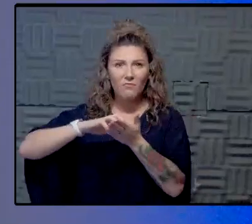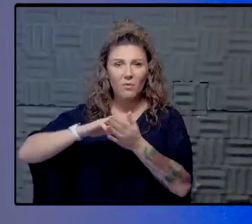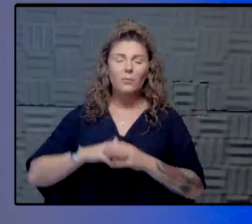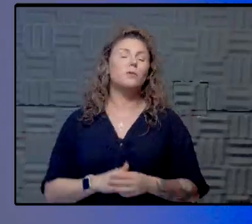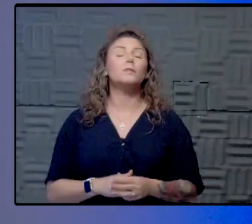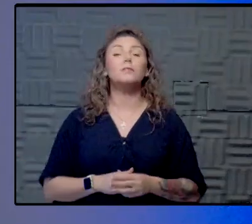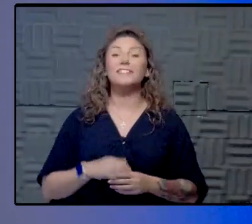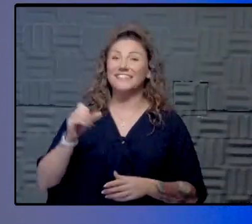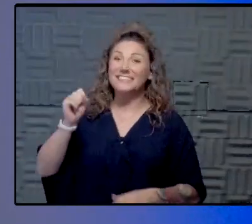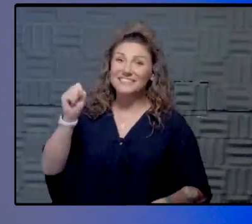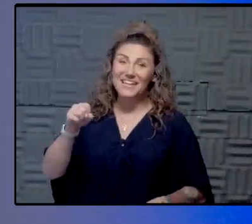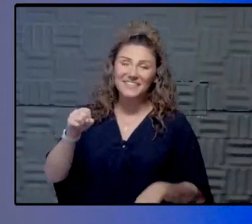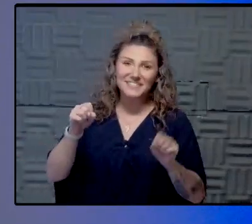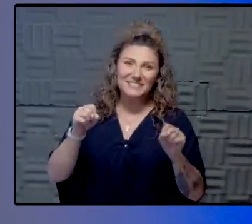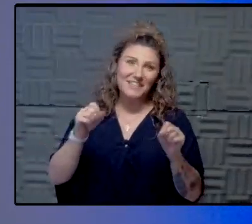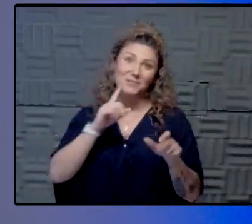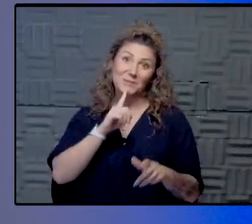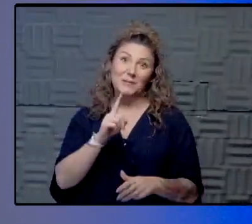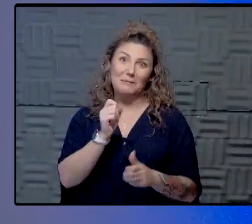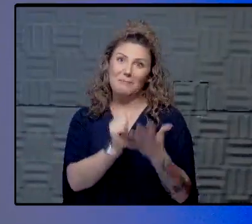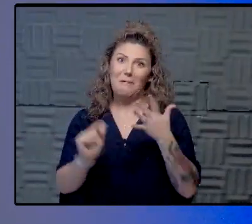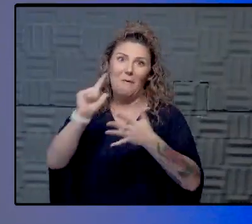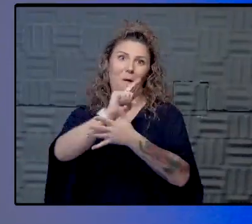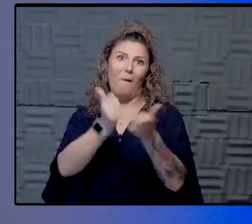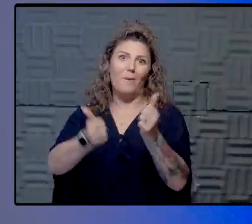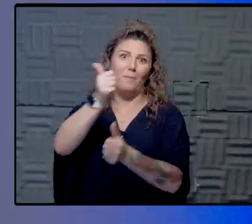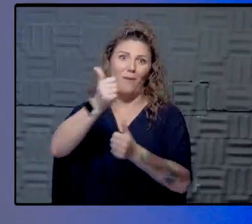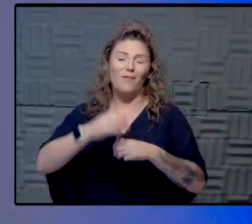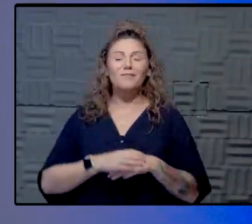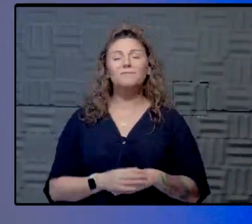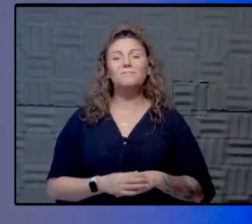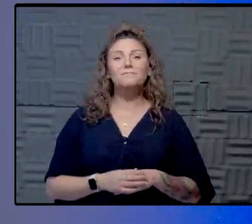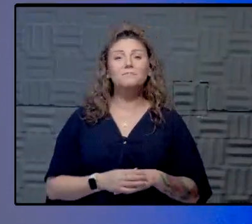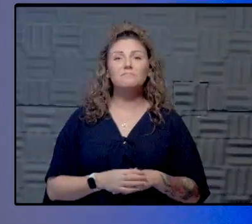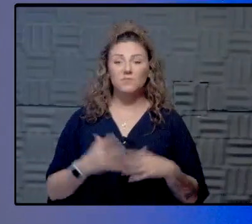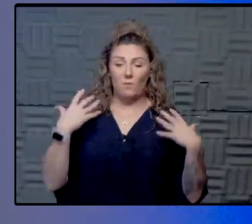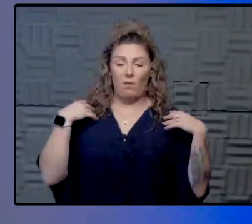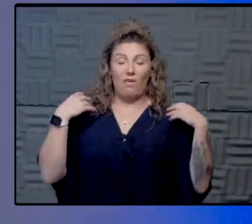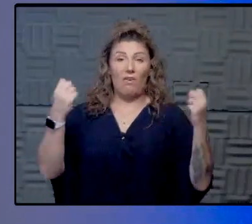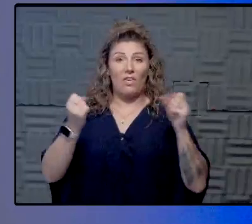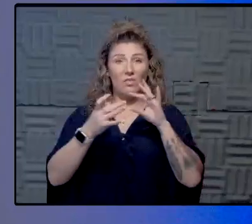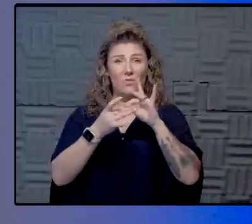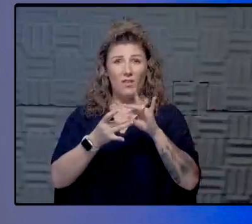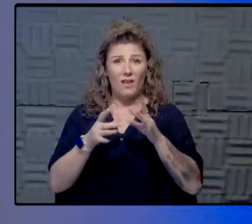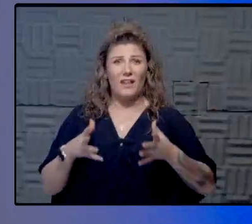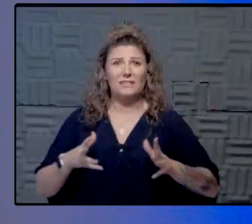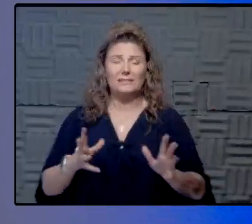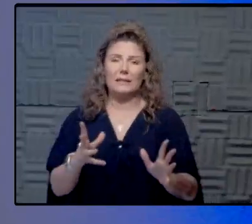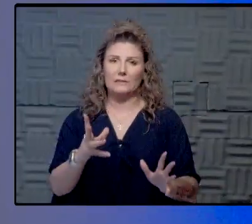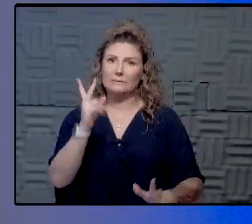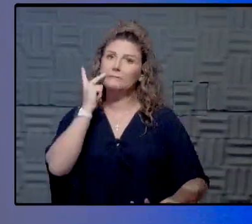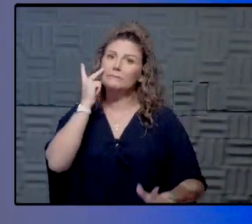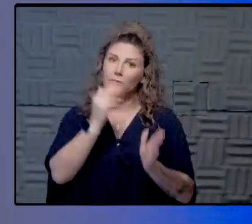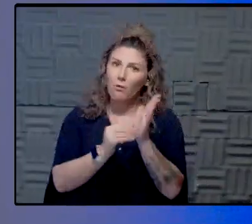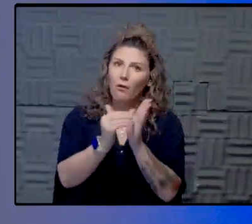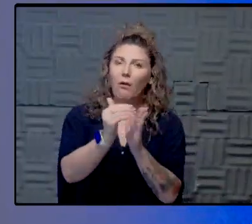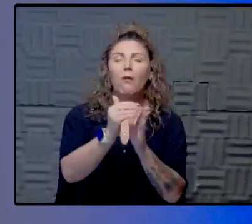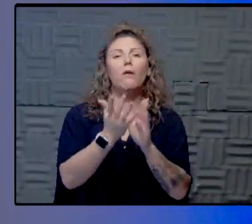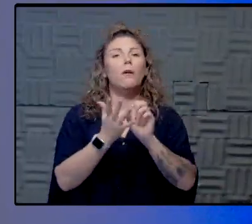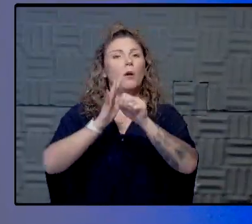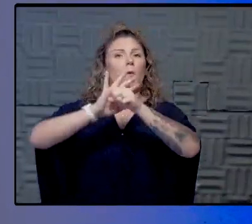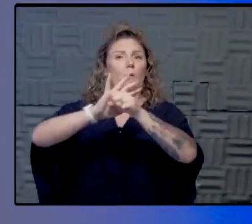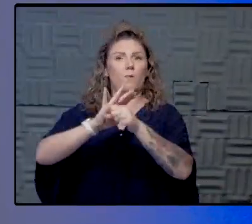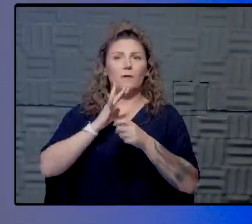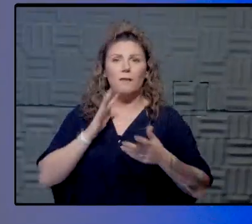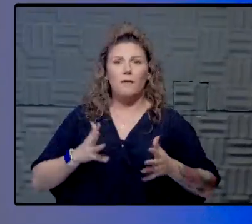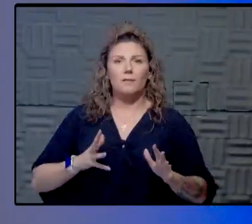and yes. So all of the above. We've seen a lot of health-related anxiety, COVID-related anxiety emerge in kids